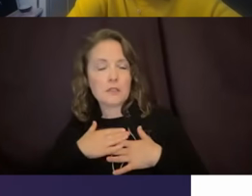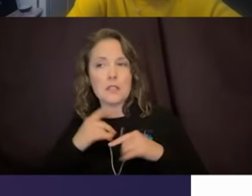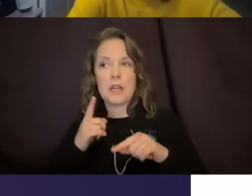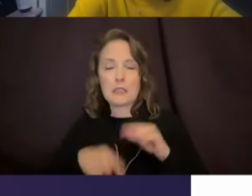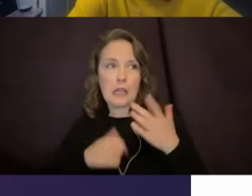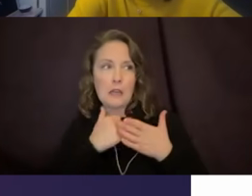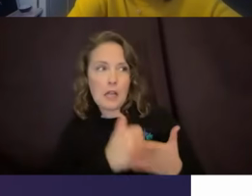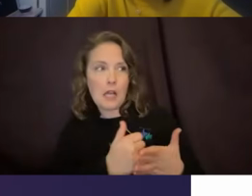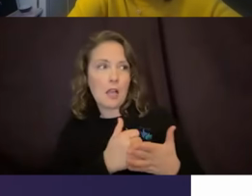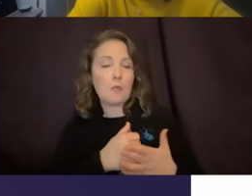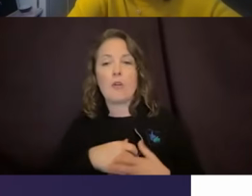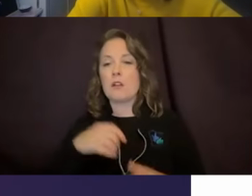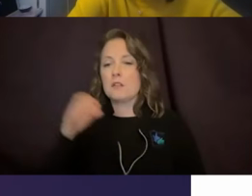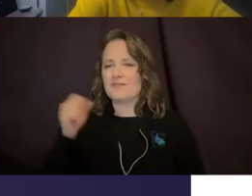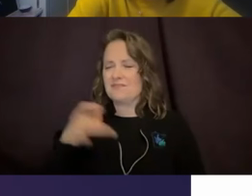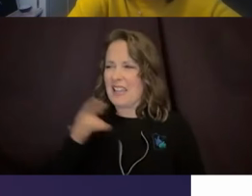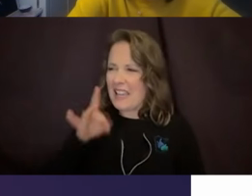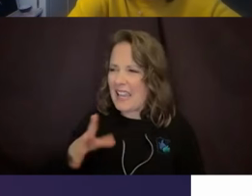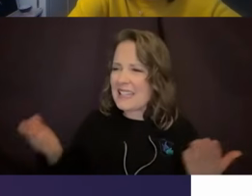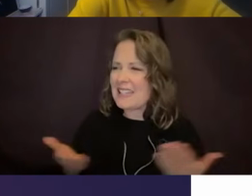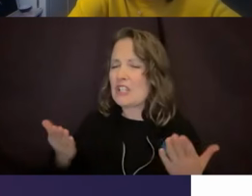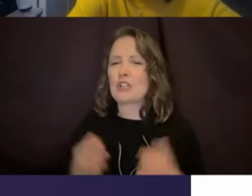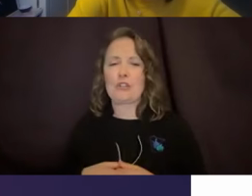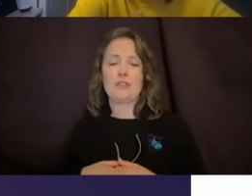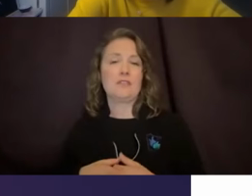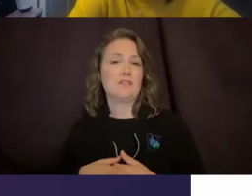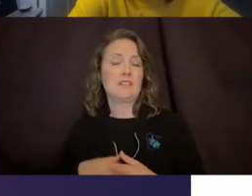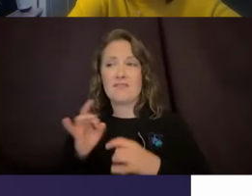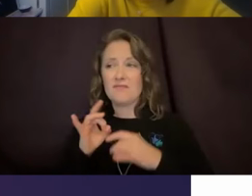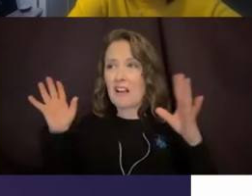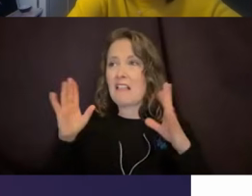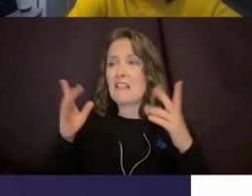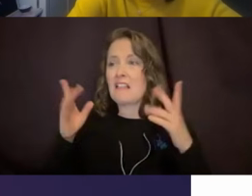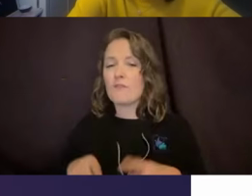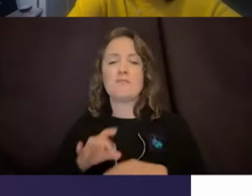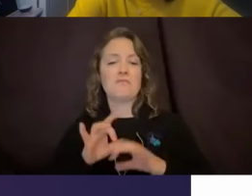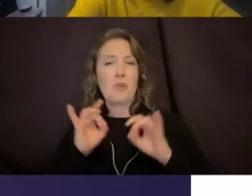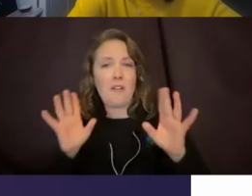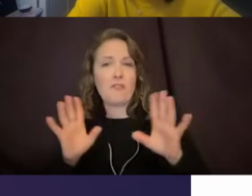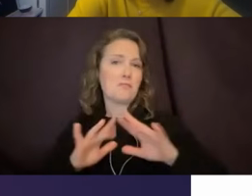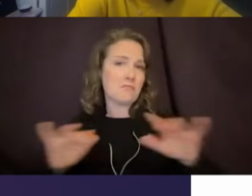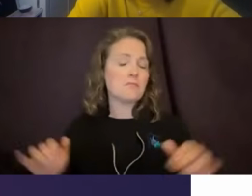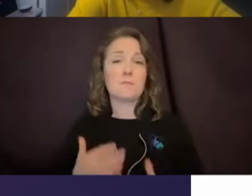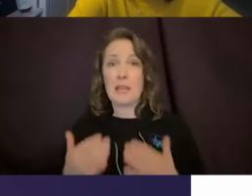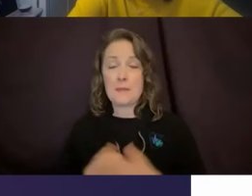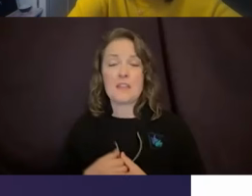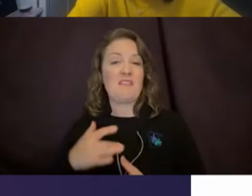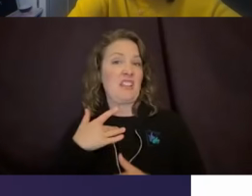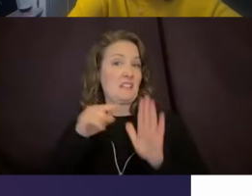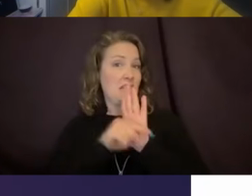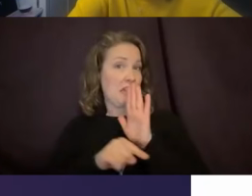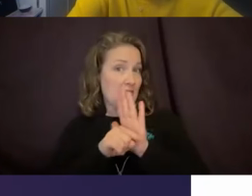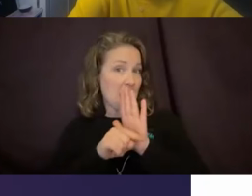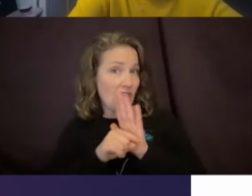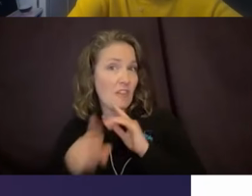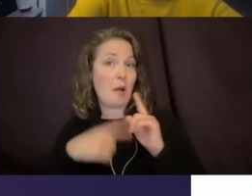it. They might say, yeah, I hate it here. They might think it's normal. They might think that violence is an answer. They might feel negativity about